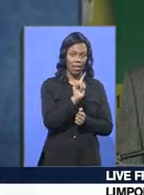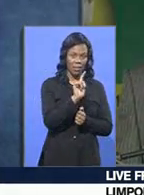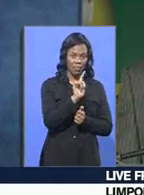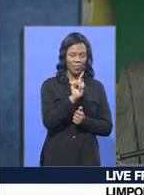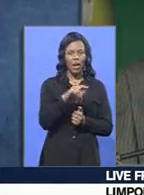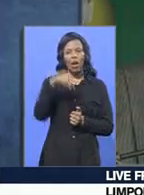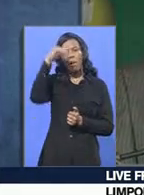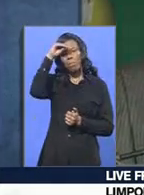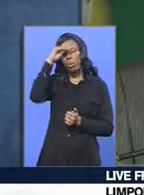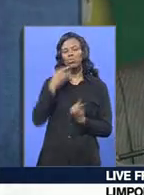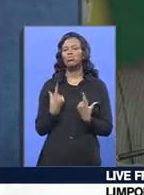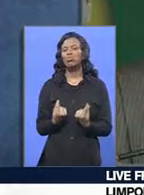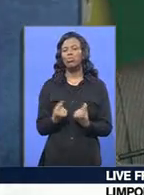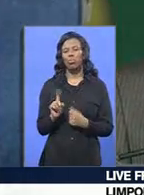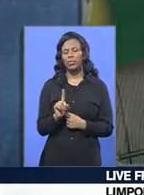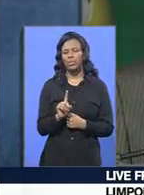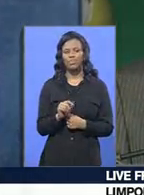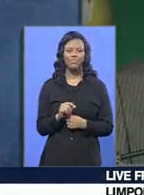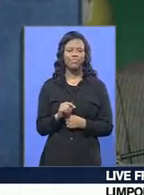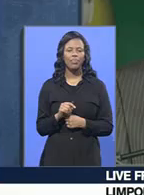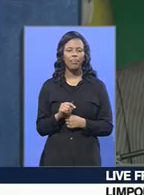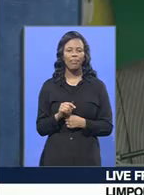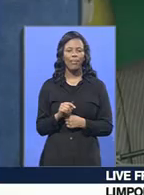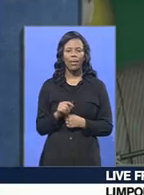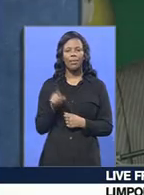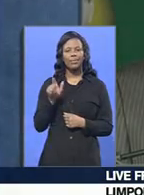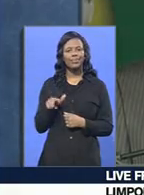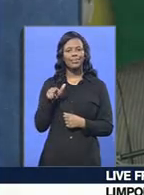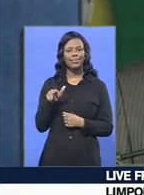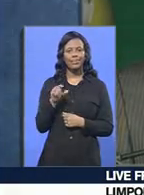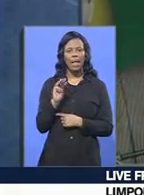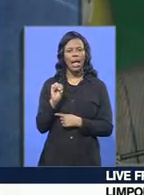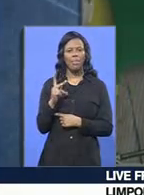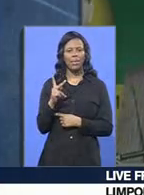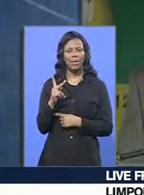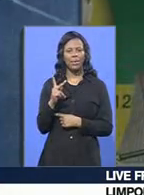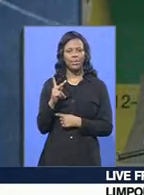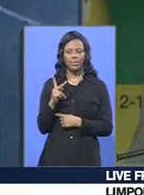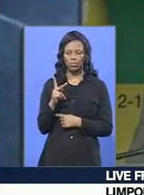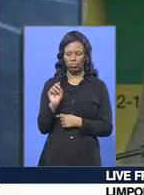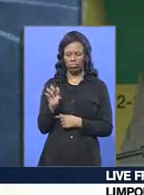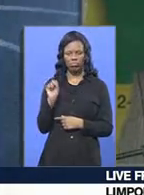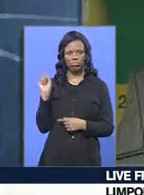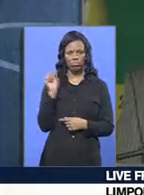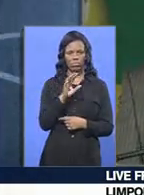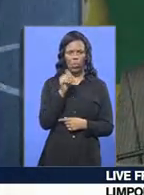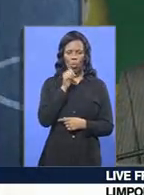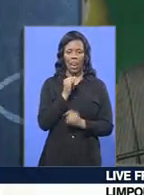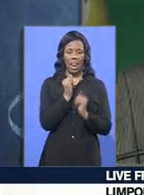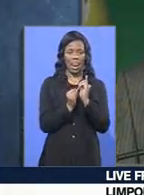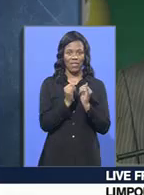police arrested the MK High Command on the 11th July